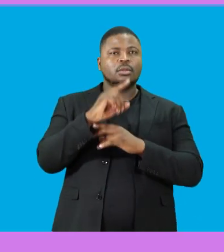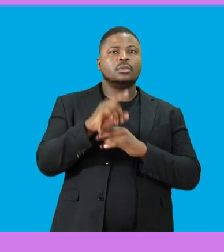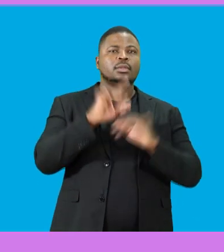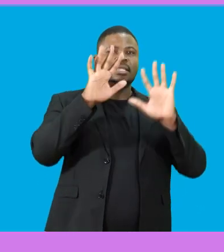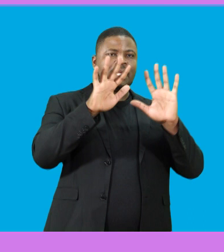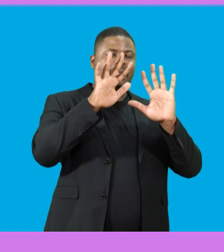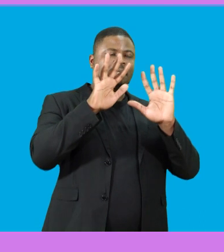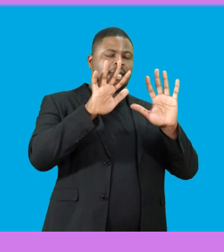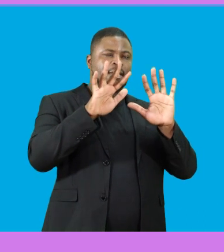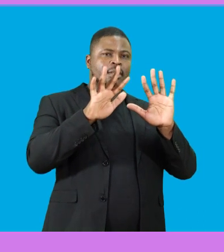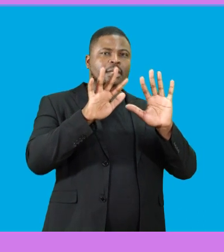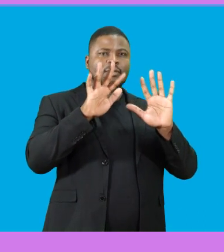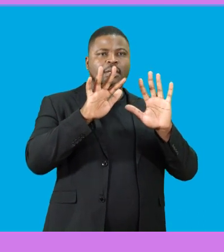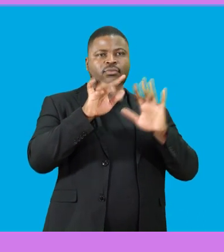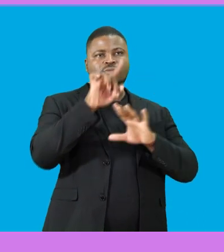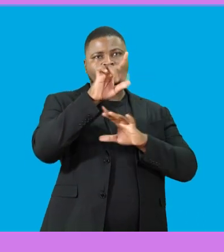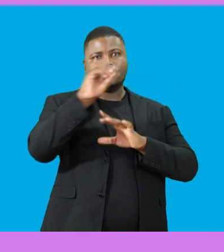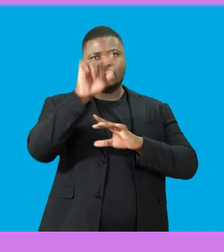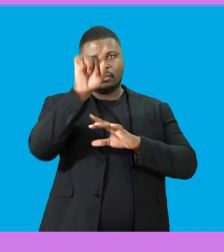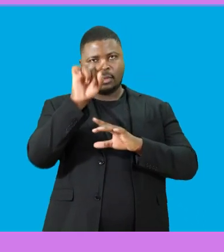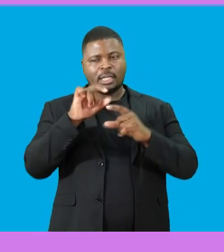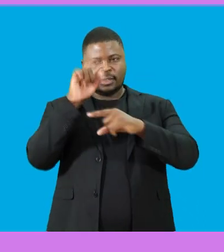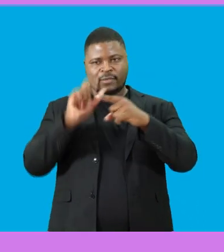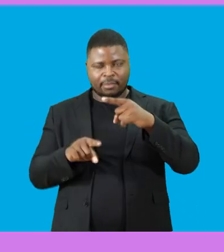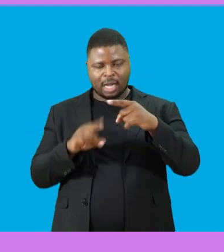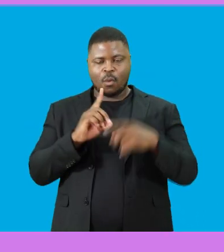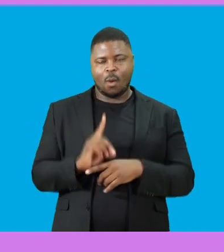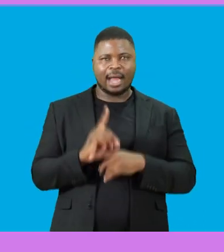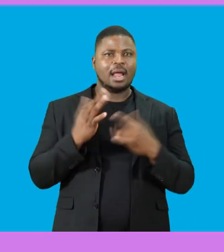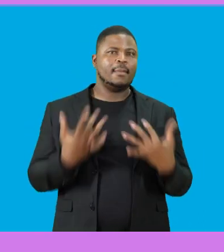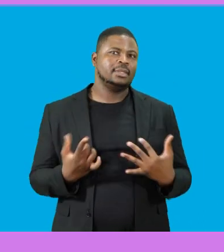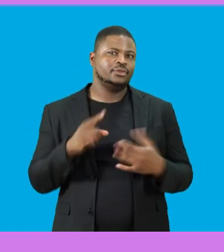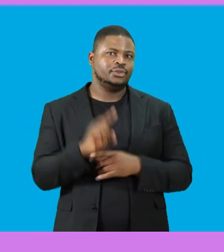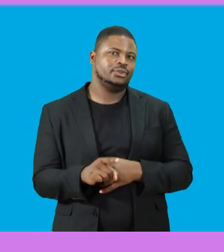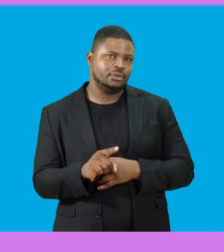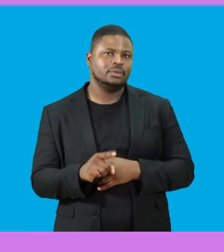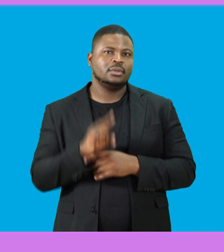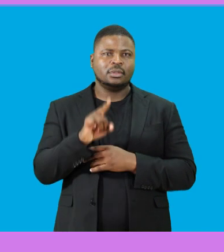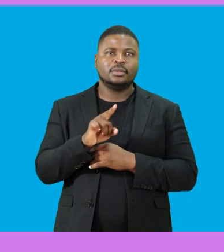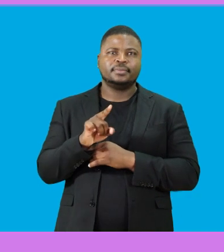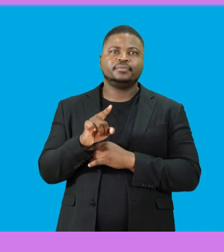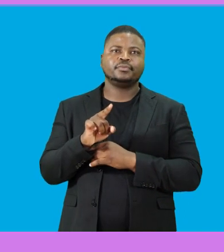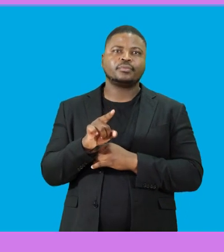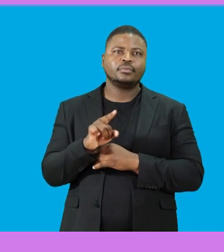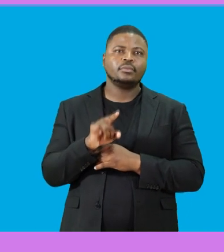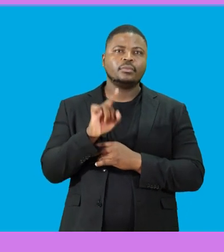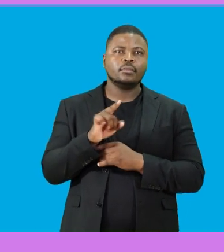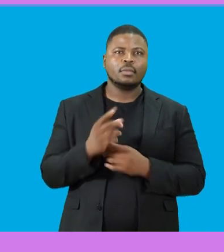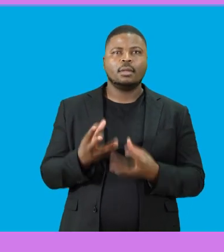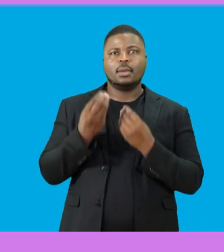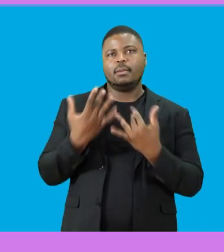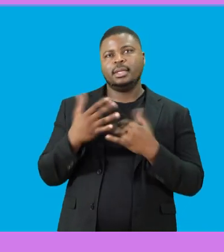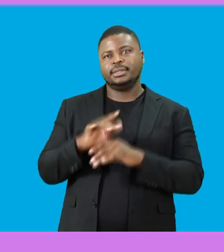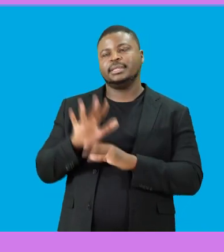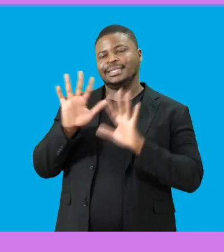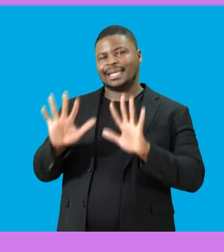is 10 rand divided by 1 rand? The rand and the rand will also be down. Then we are left with 10 rand and a 1 rand. Therefore, 10 divided